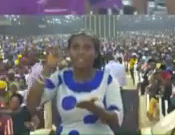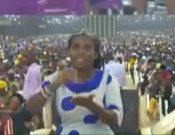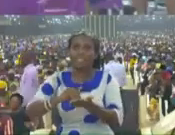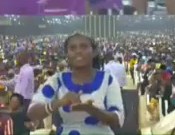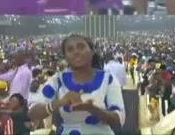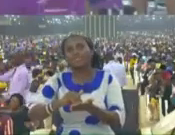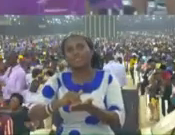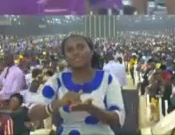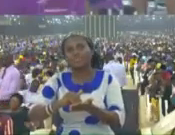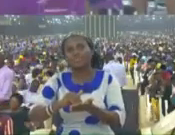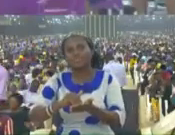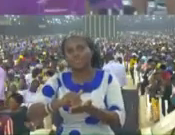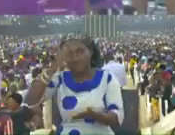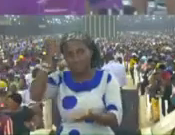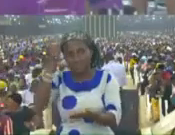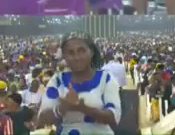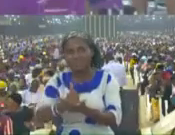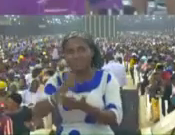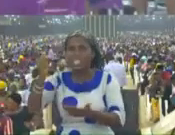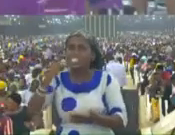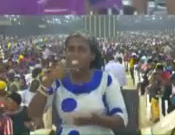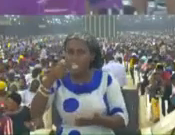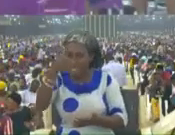I think you should say it with your own mouth.